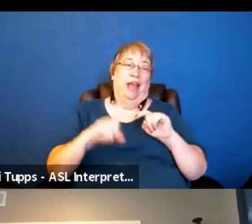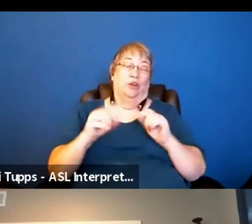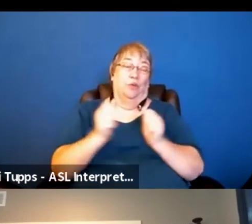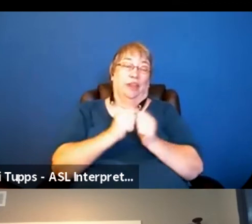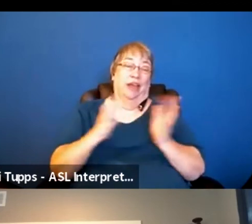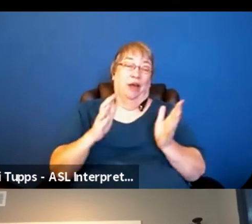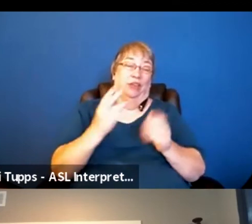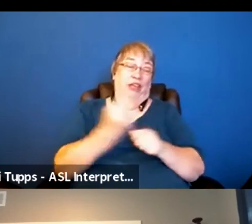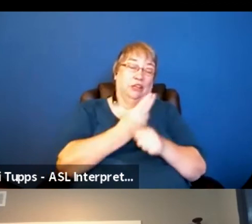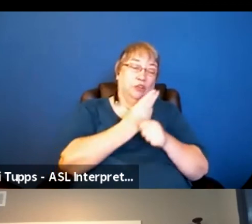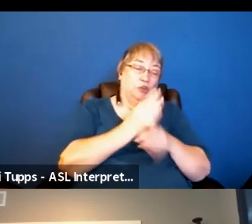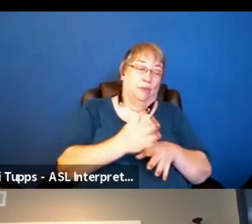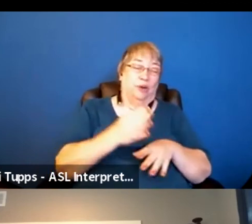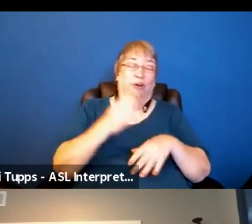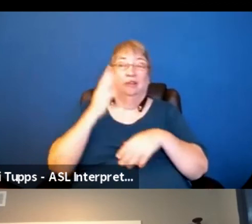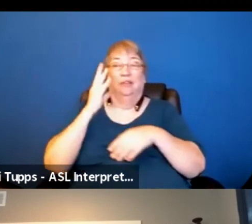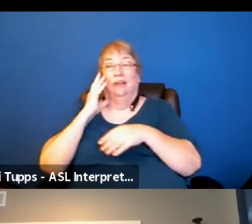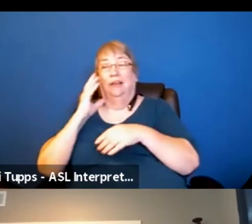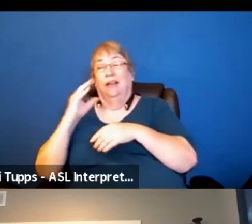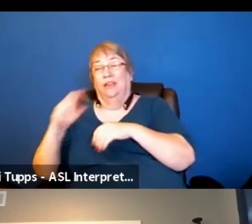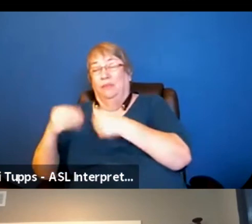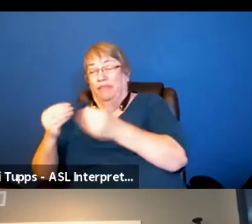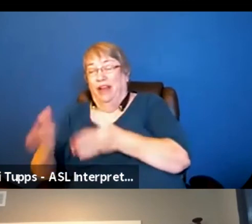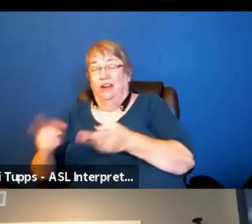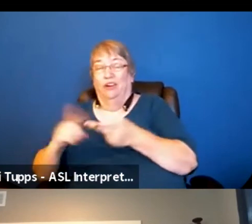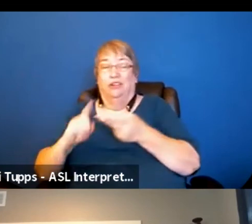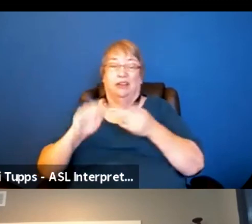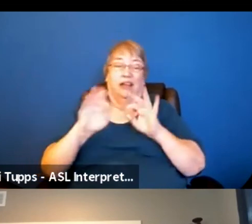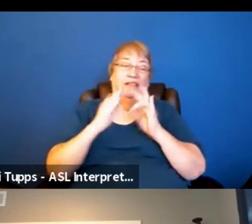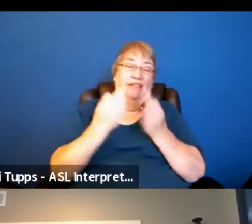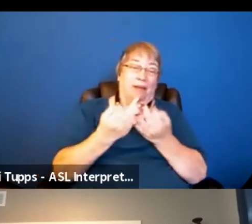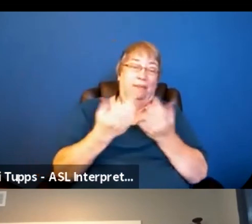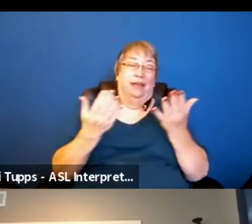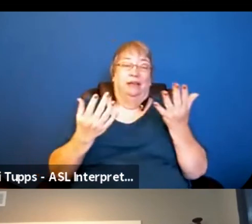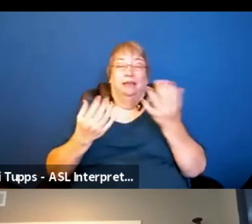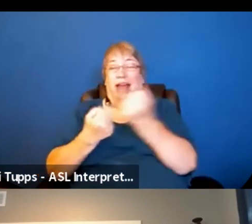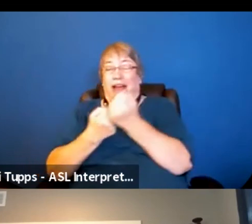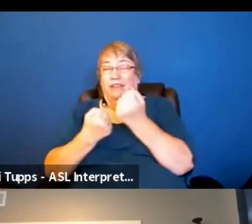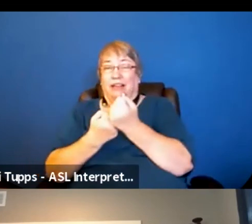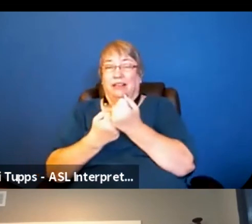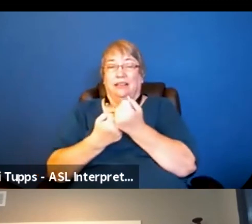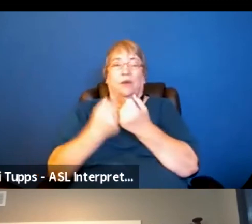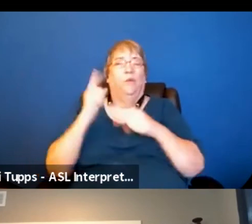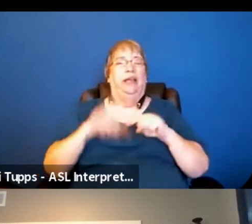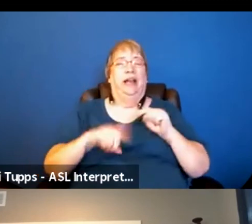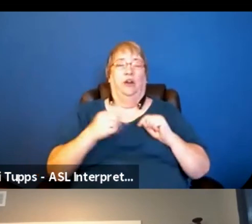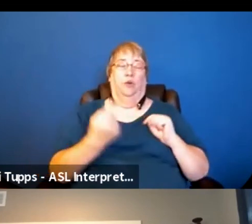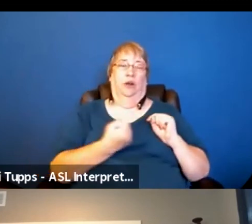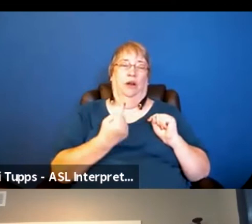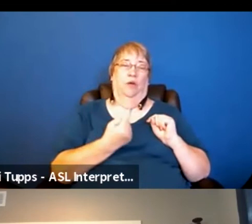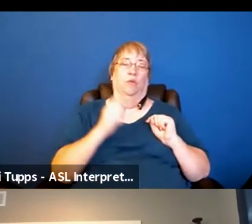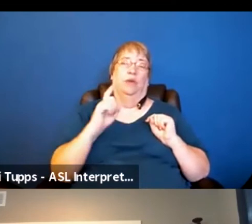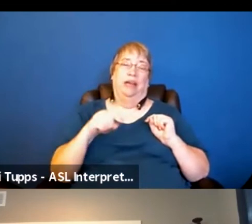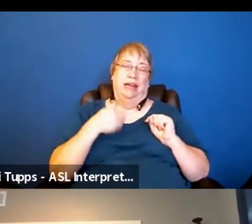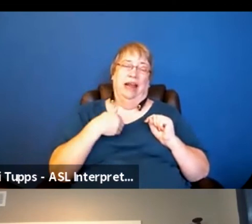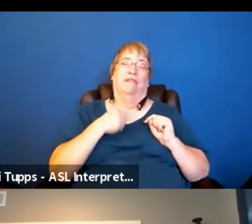providers, lived experience, families, advocates. None of us can do this on our own if we want to have a real meaningful reform. And I'm really